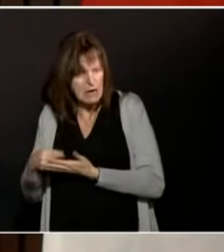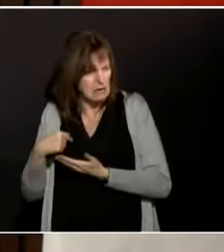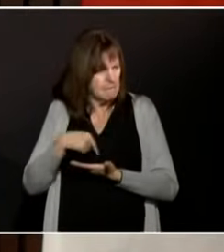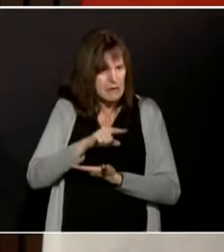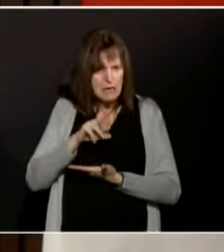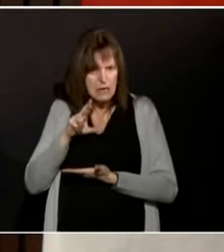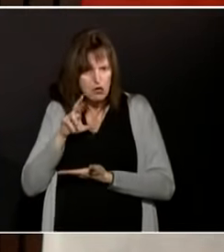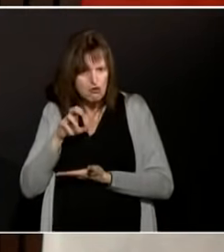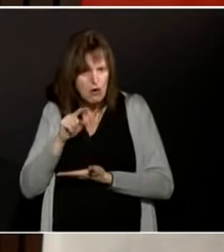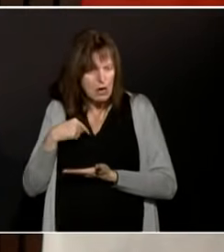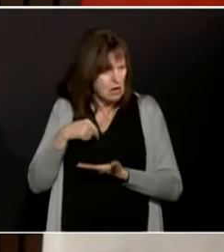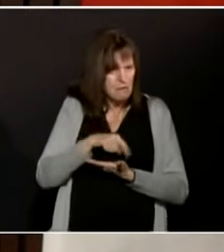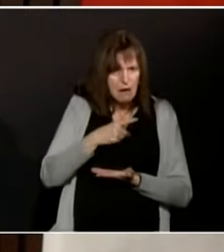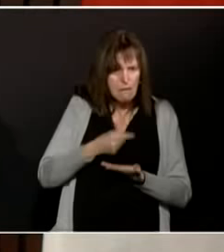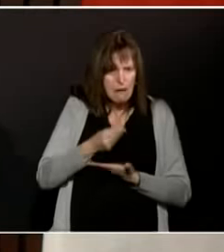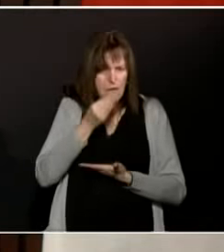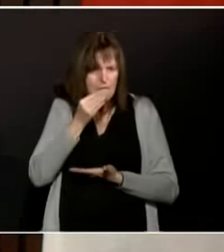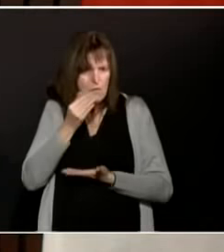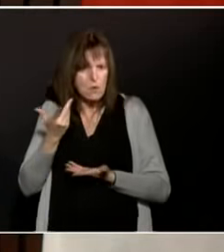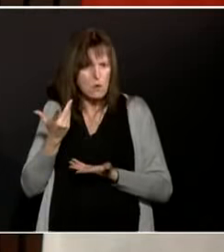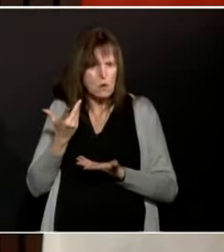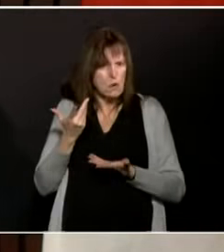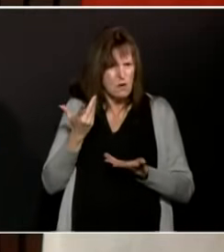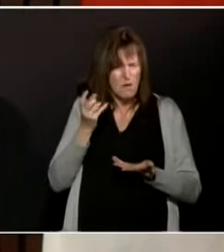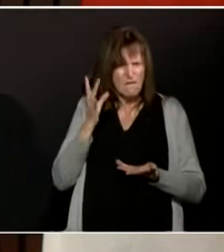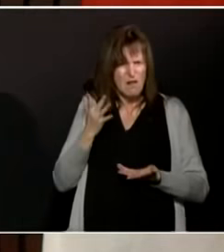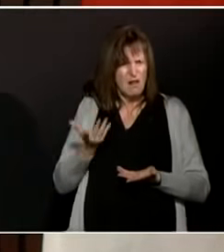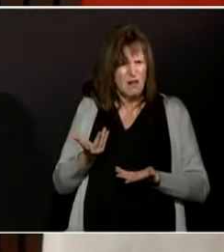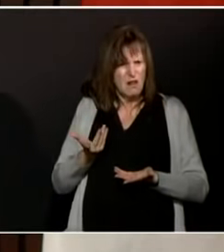It's a terrible choice for anyone to be facing.